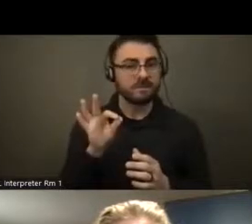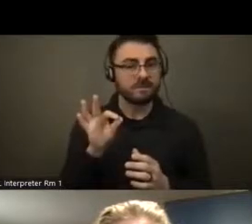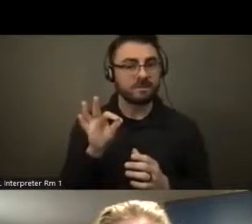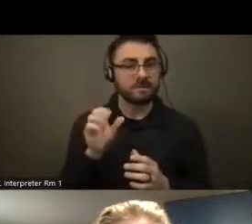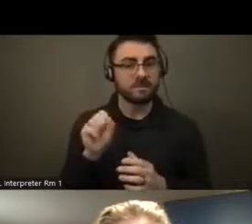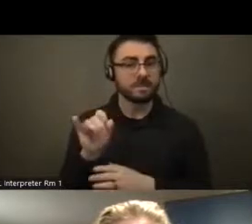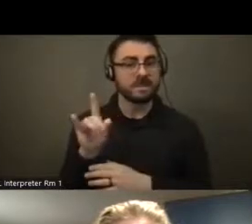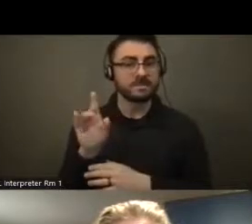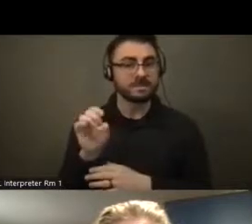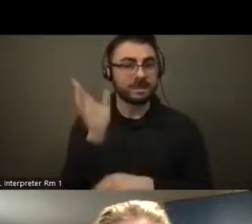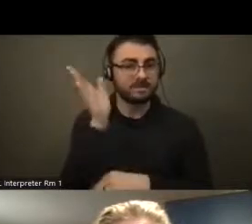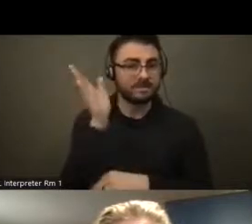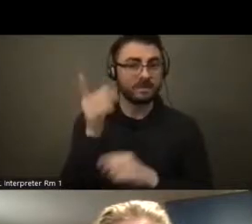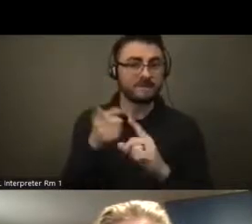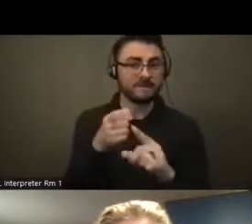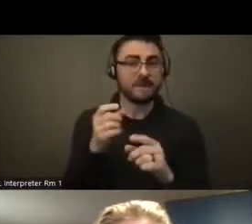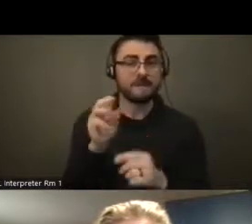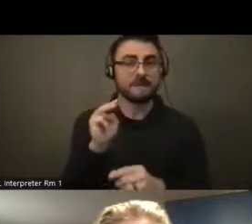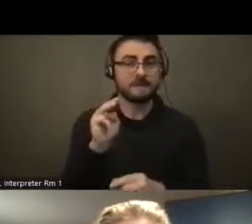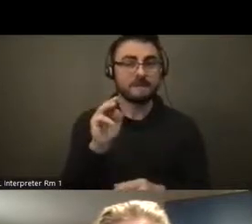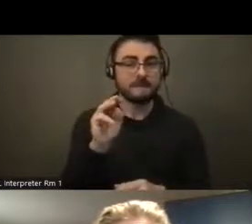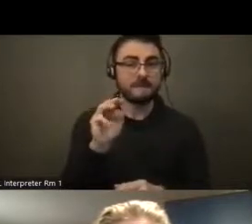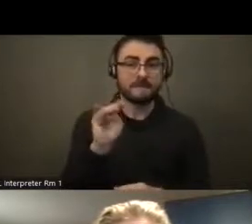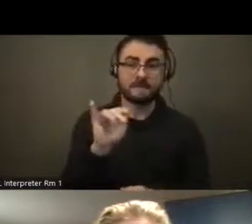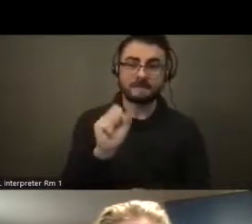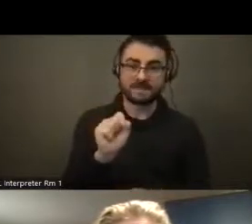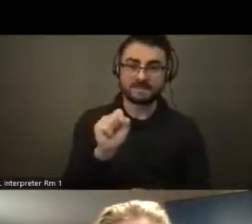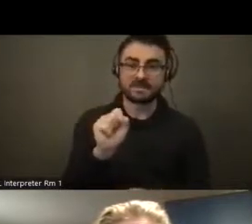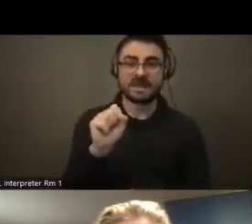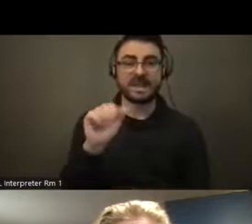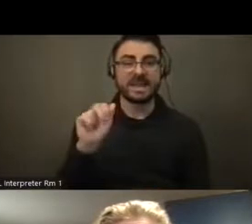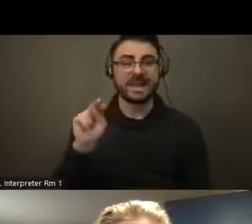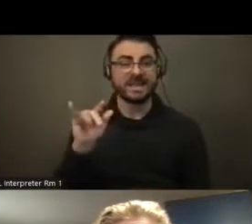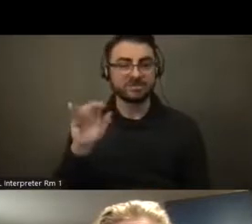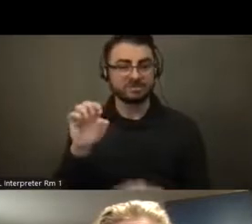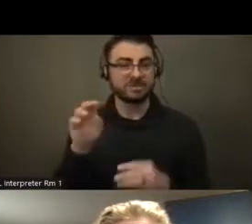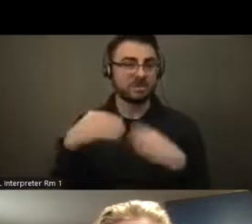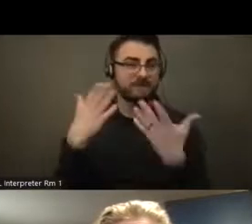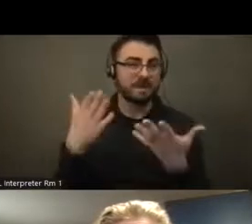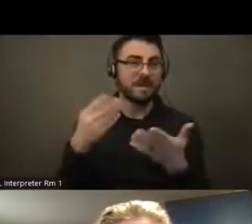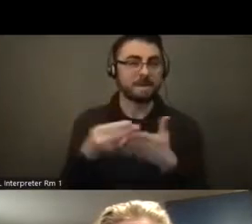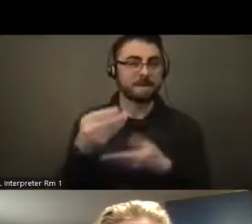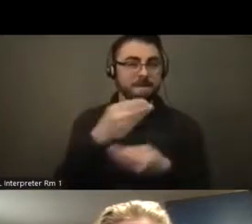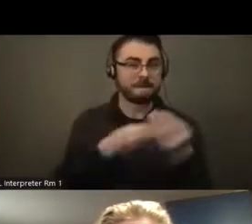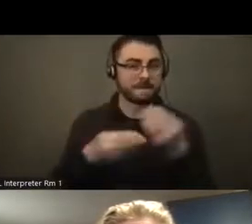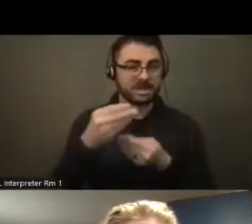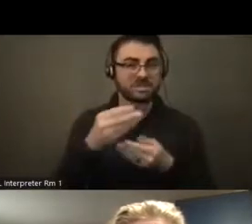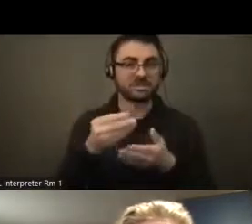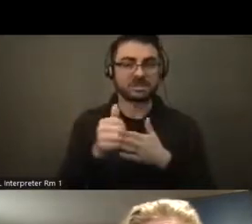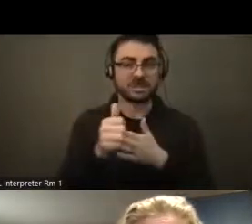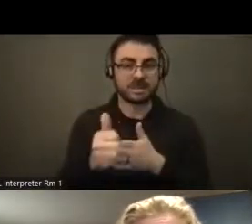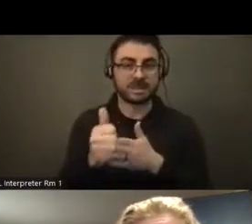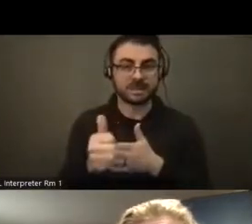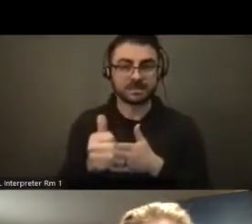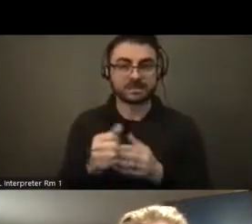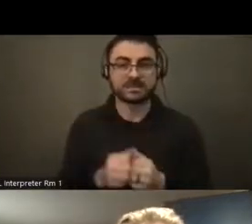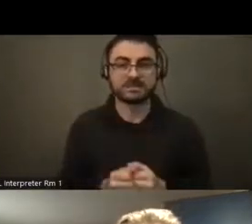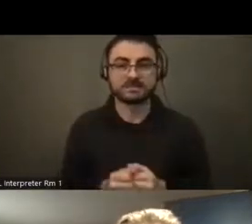Ms. Angie providing the budget guidance, and went over that real